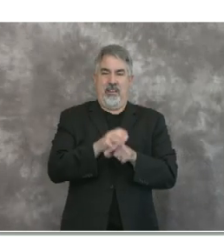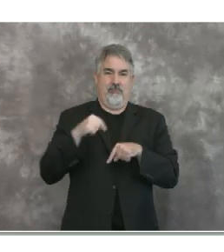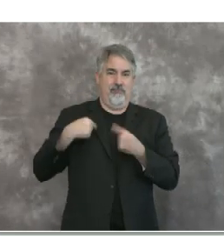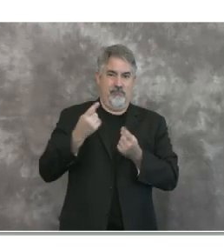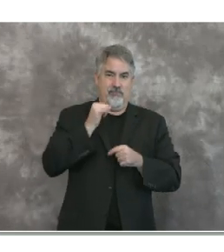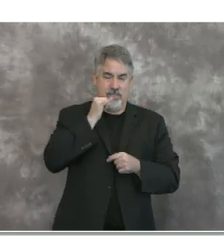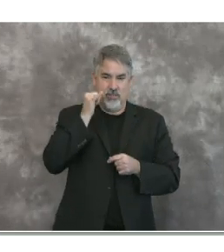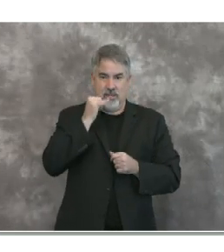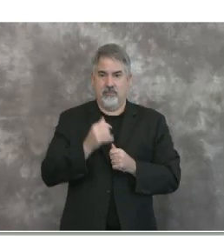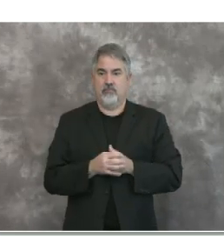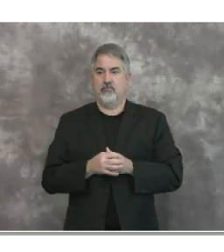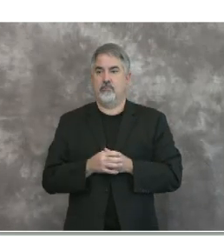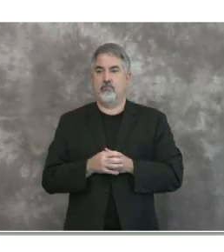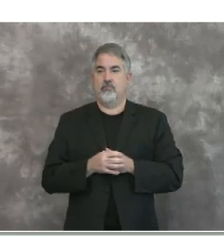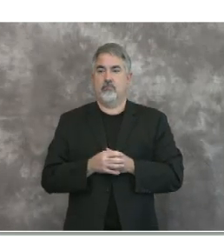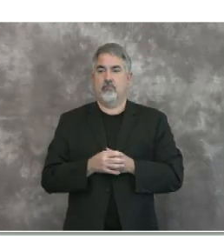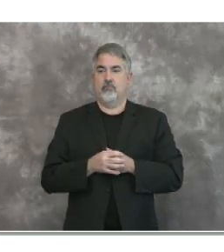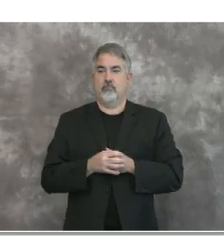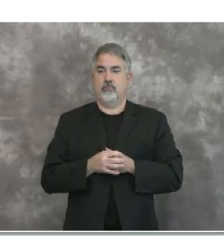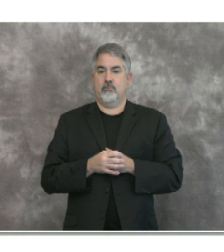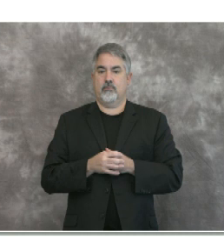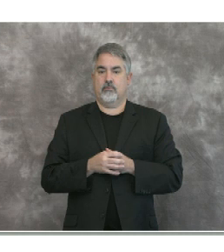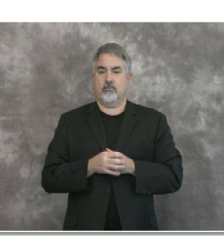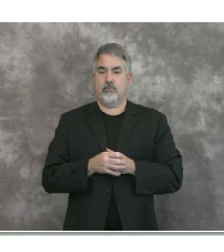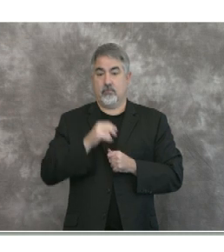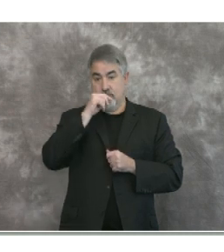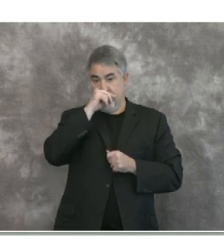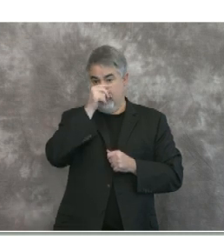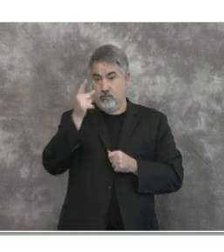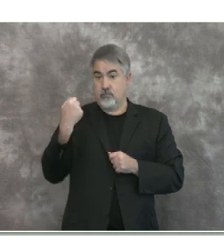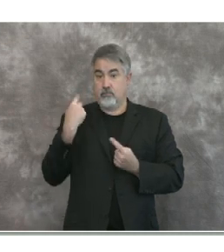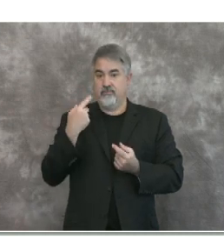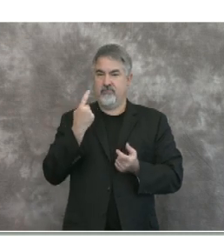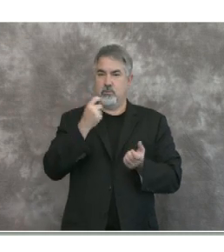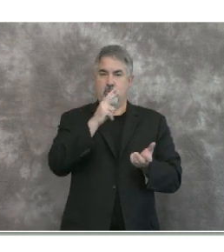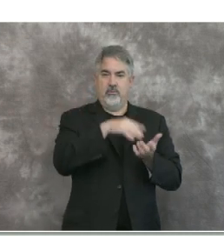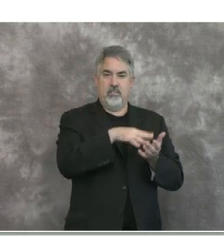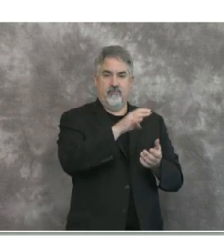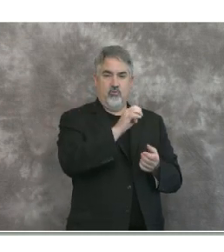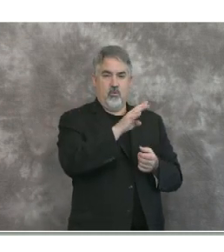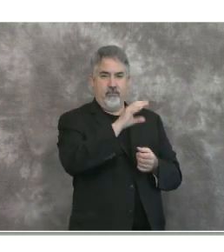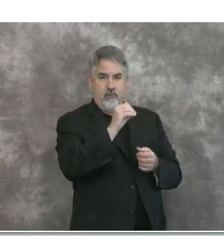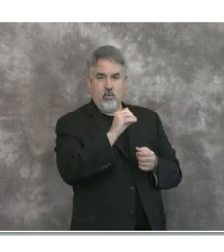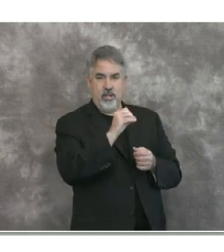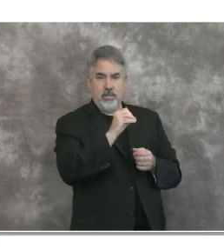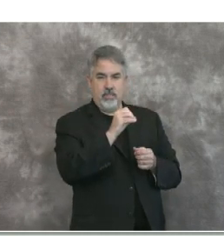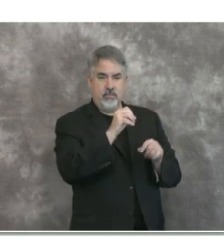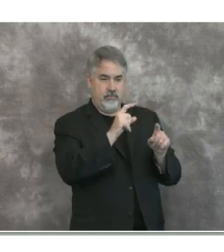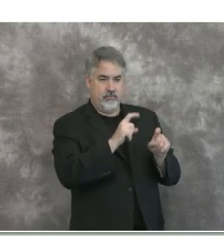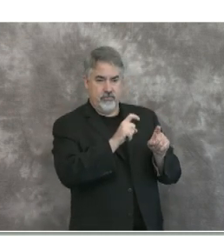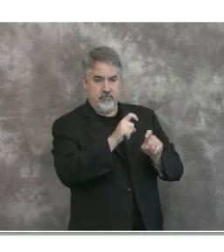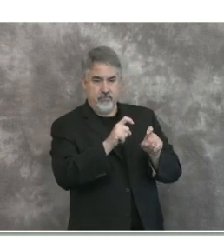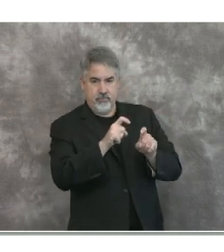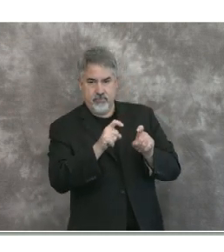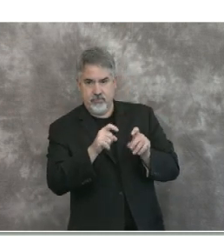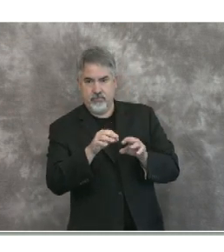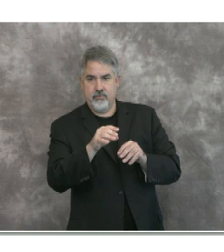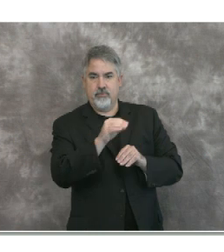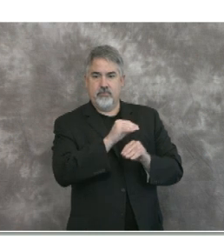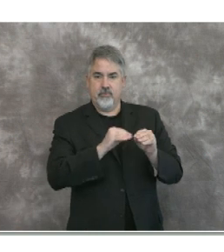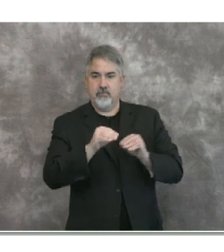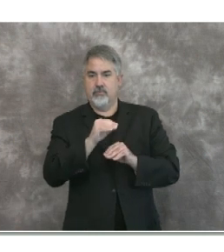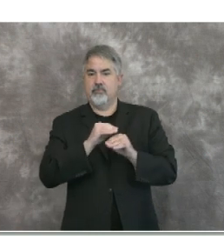COVID-19 test results. That is out of the 2,440 total that I mentioned on a previous